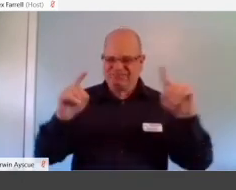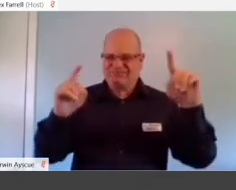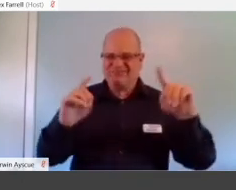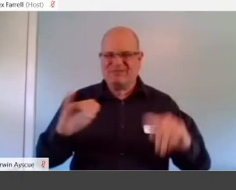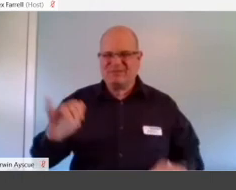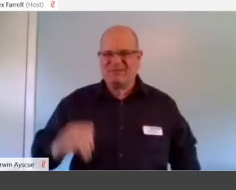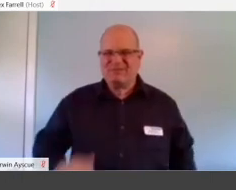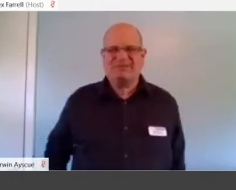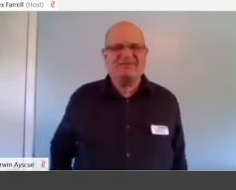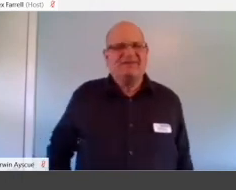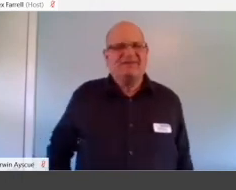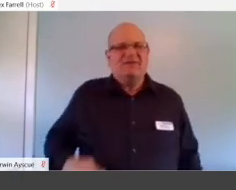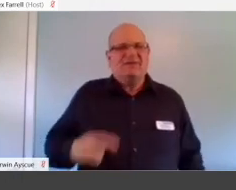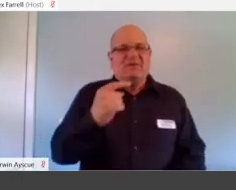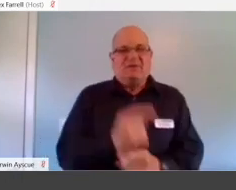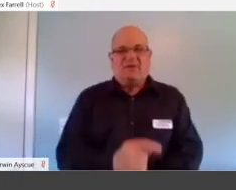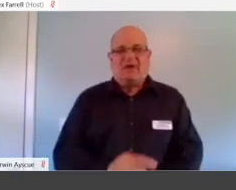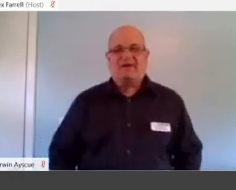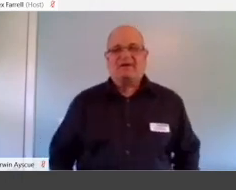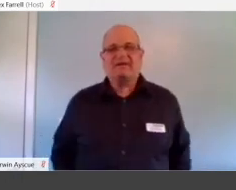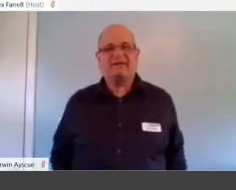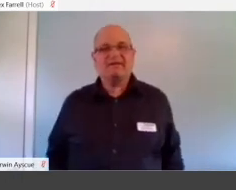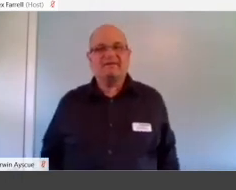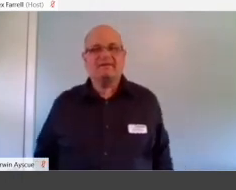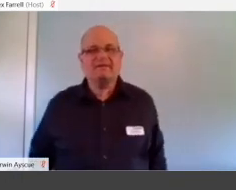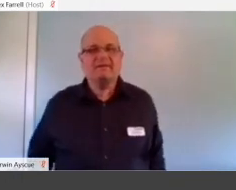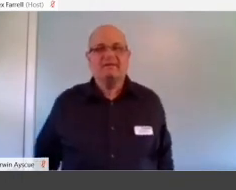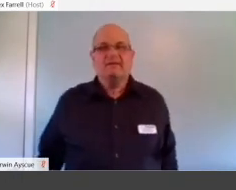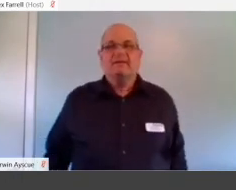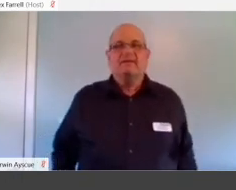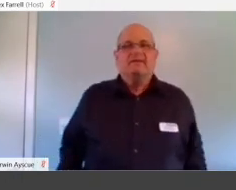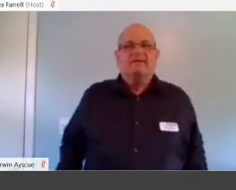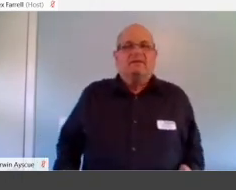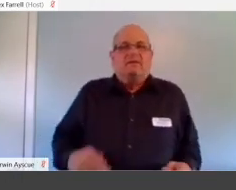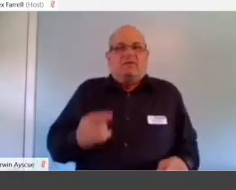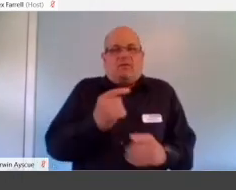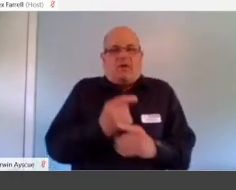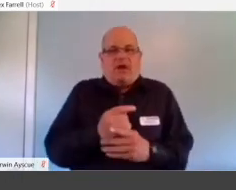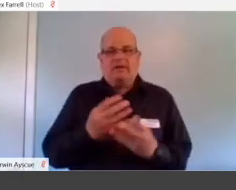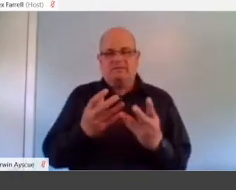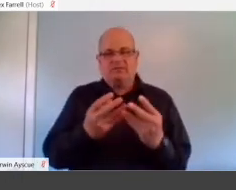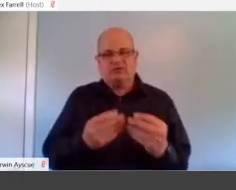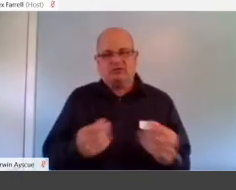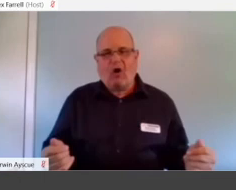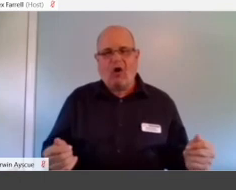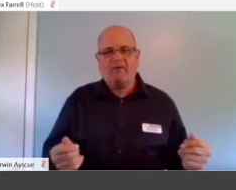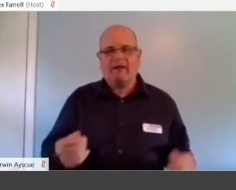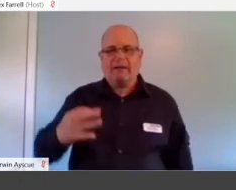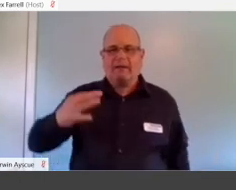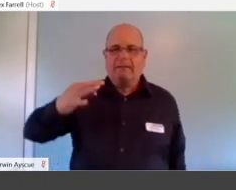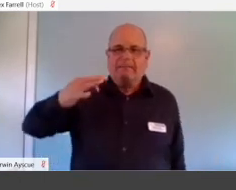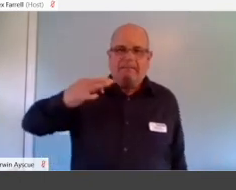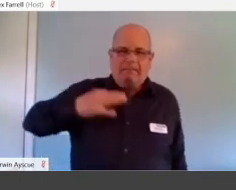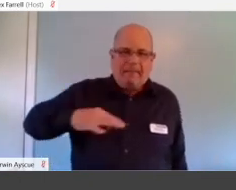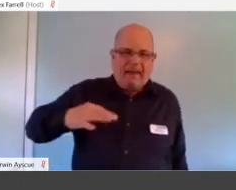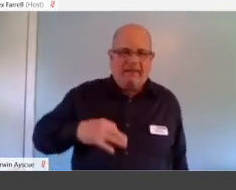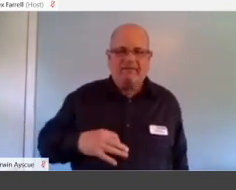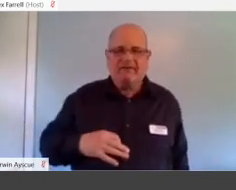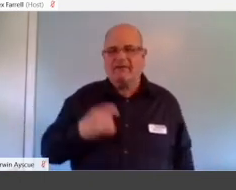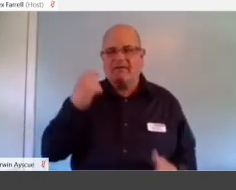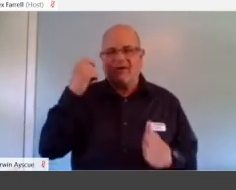I think it's just, it's about selling the story of the benefit and the cost, both from